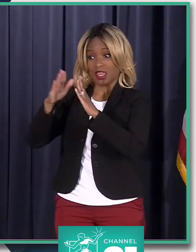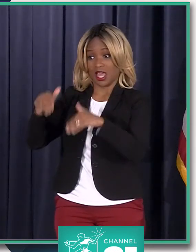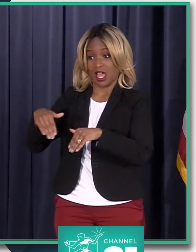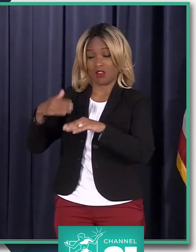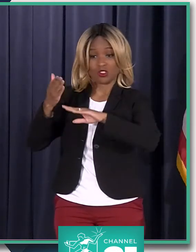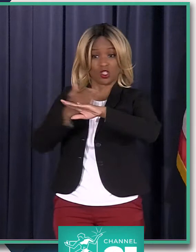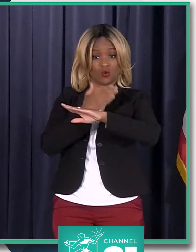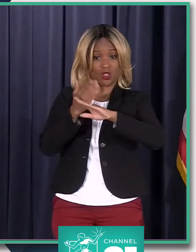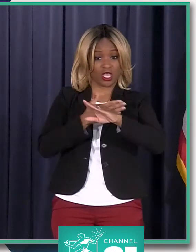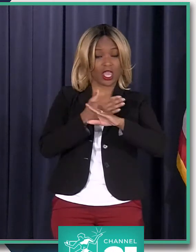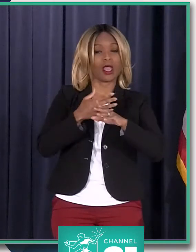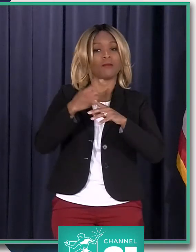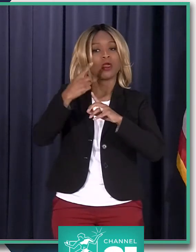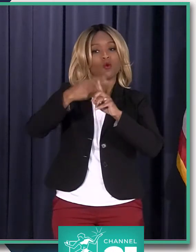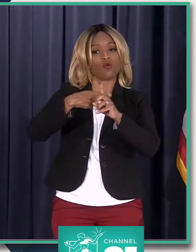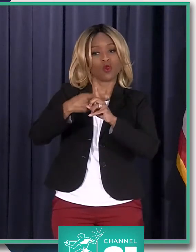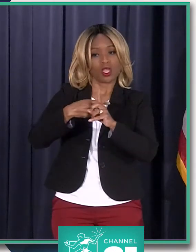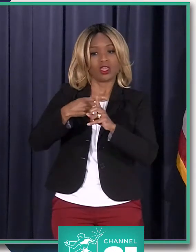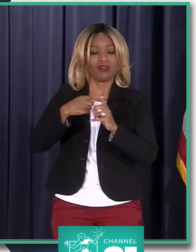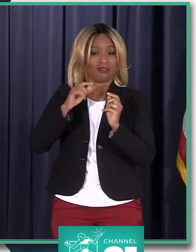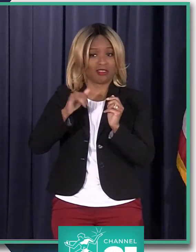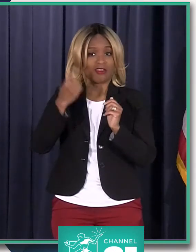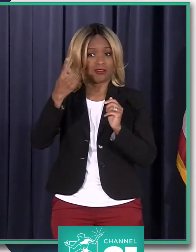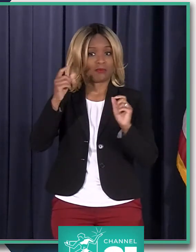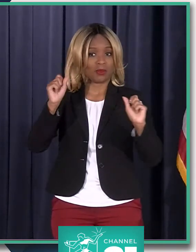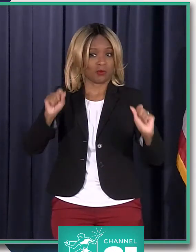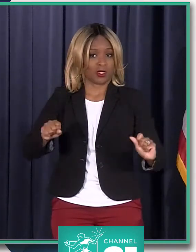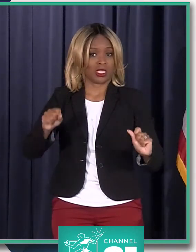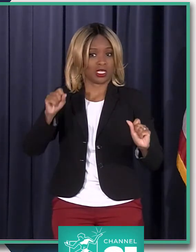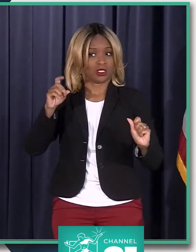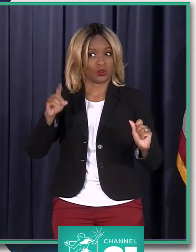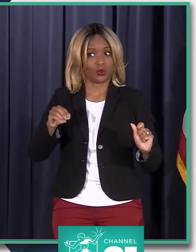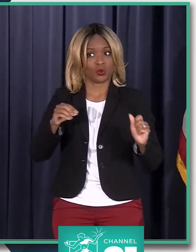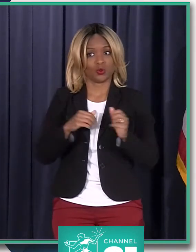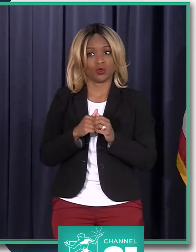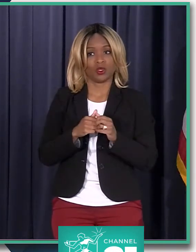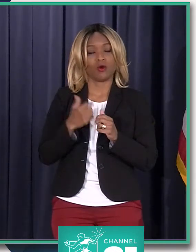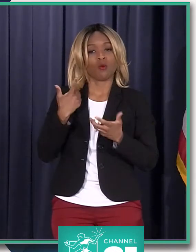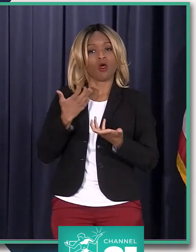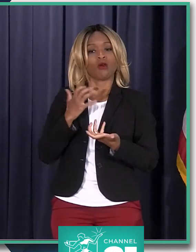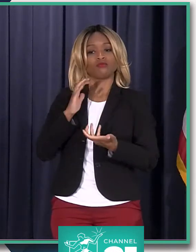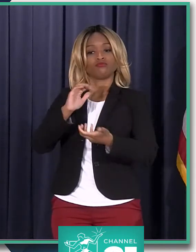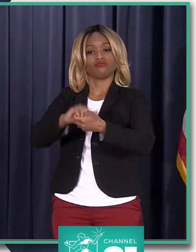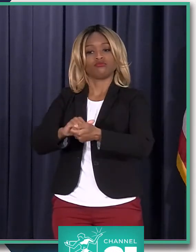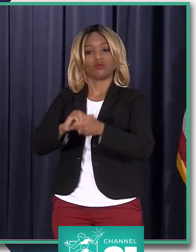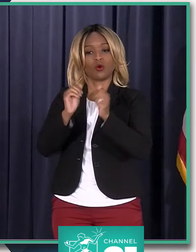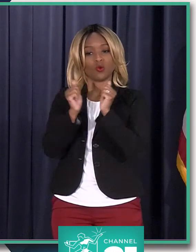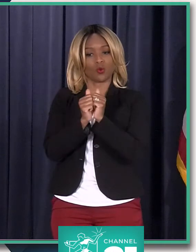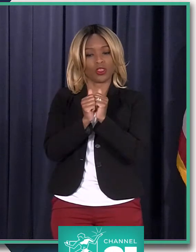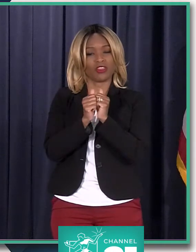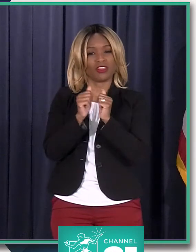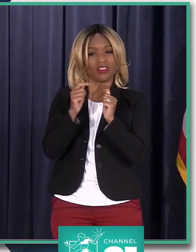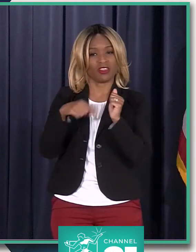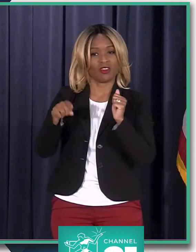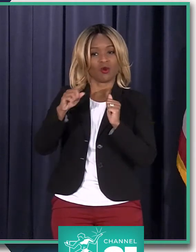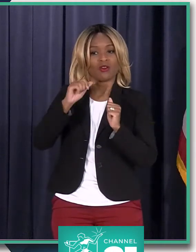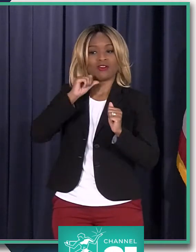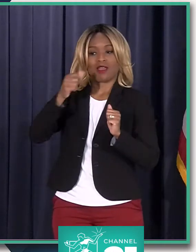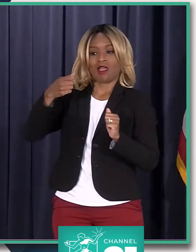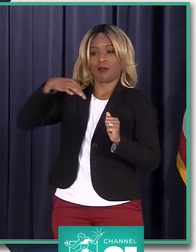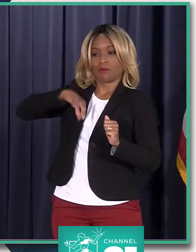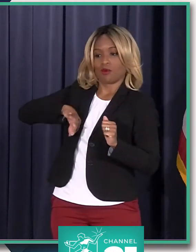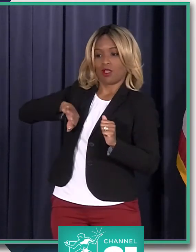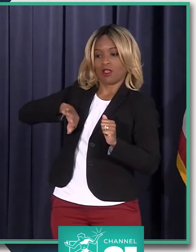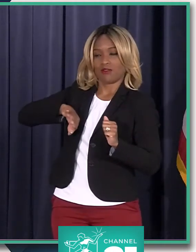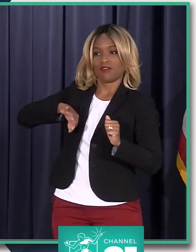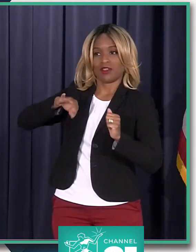way, it's one of the things we expect to do, is we expect to make partnerships with those kinds of nonprofits,